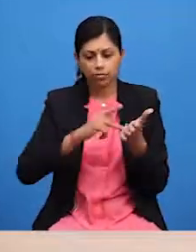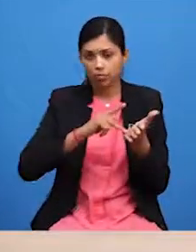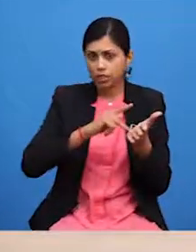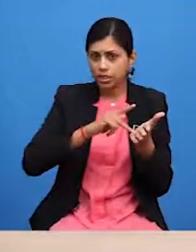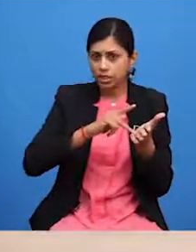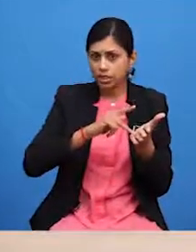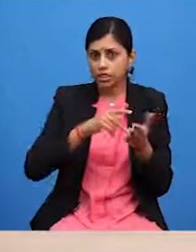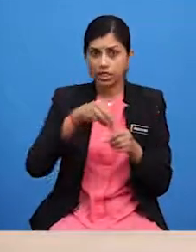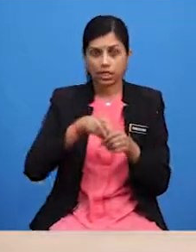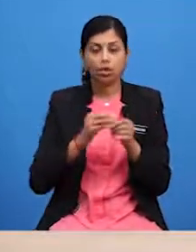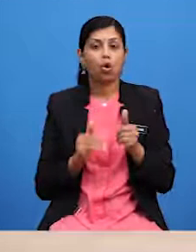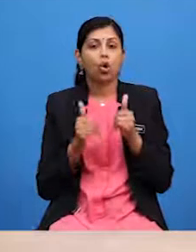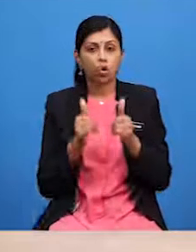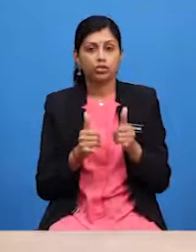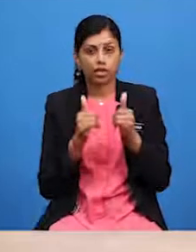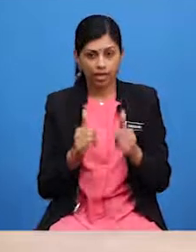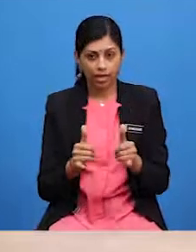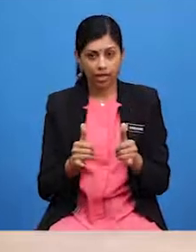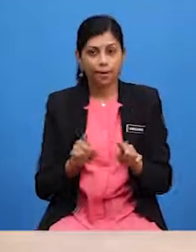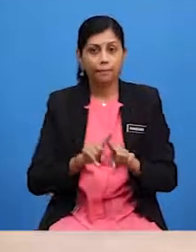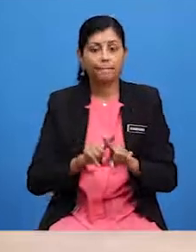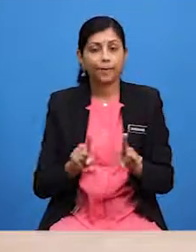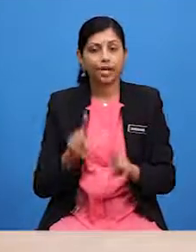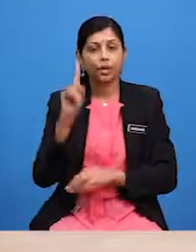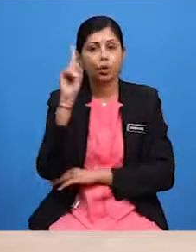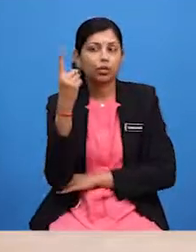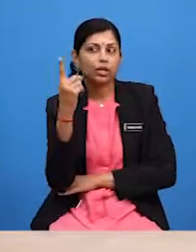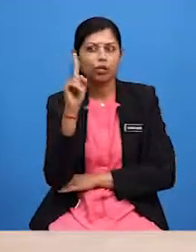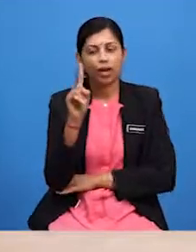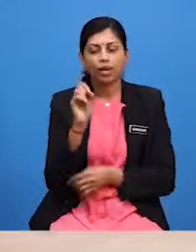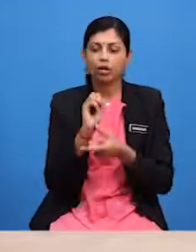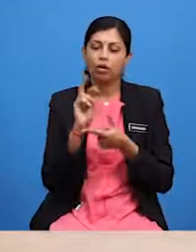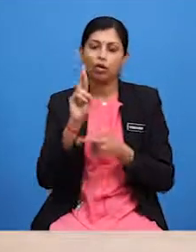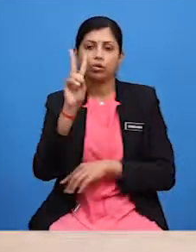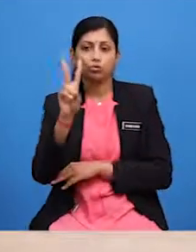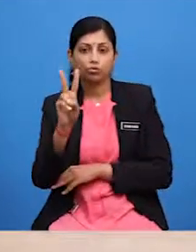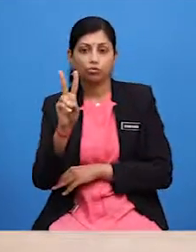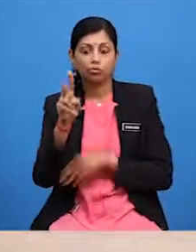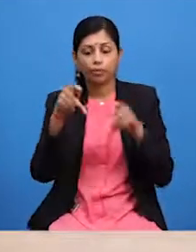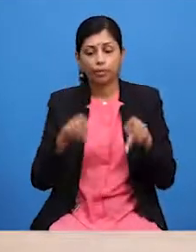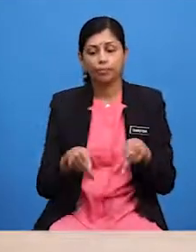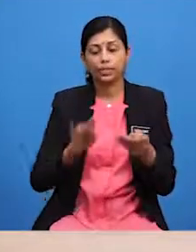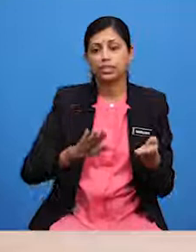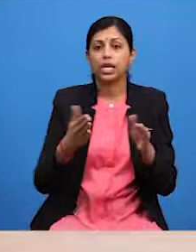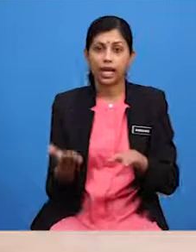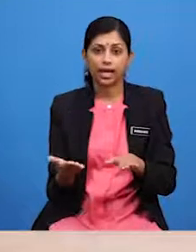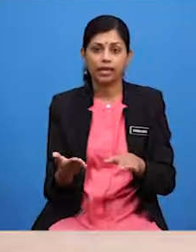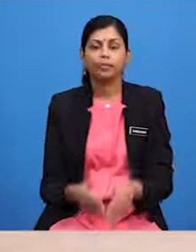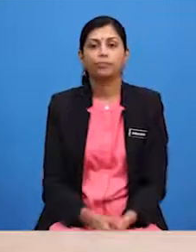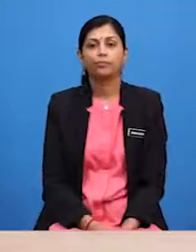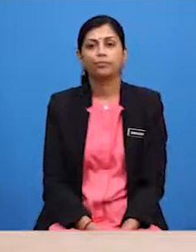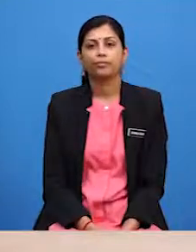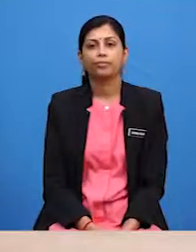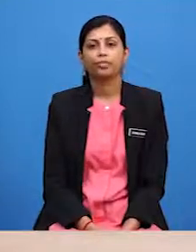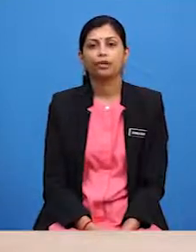in Australia, but there are only 1 or 2 cases of death reported. If you leave